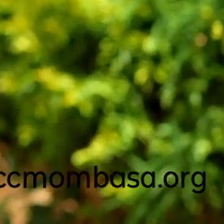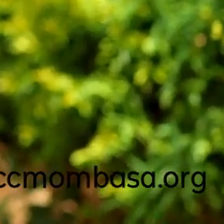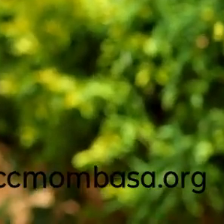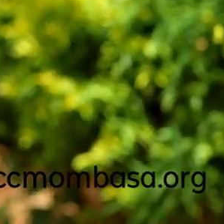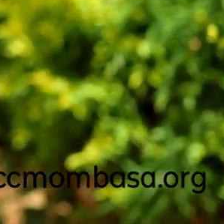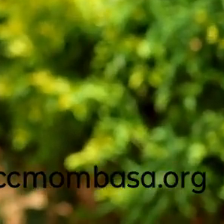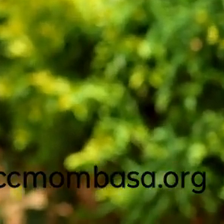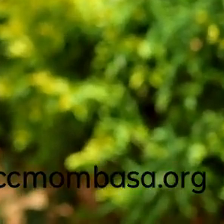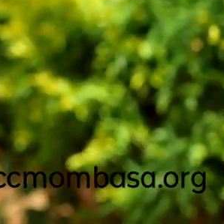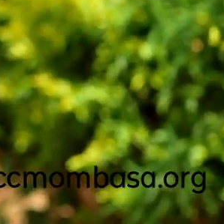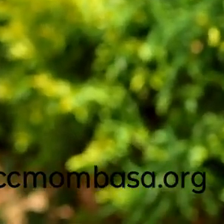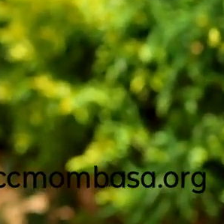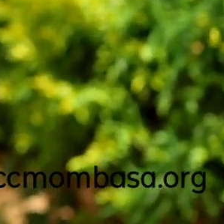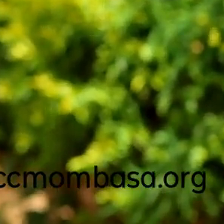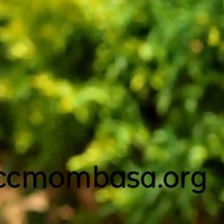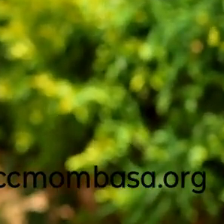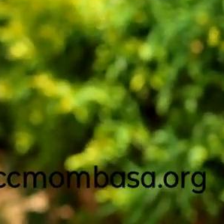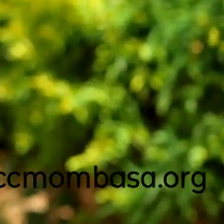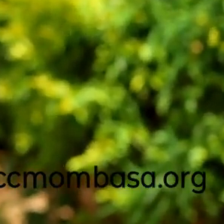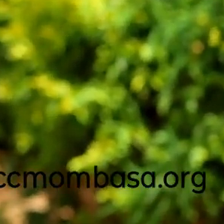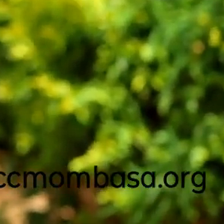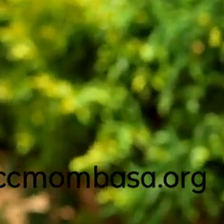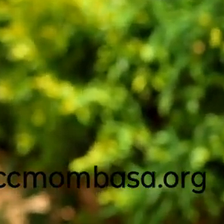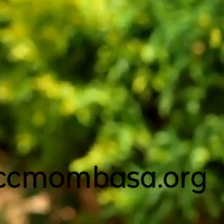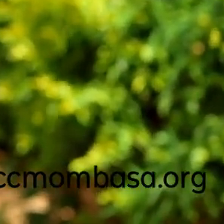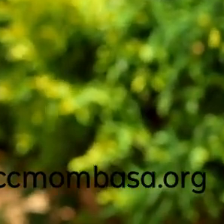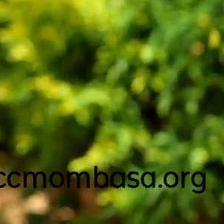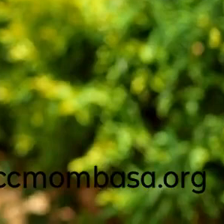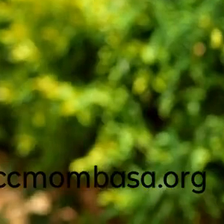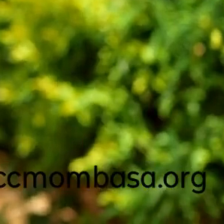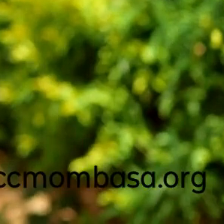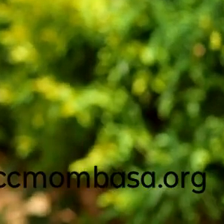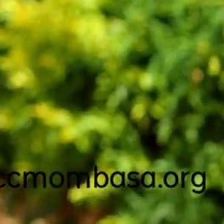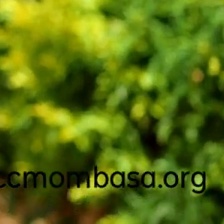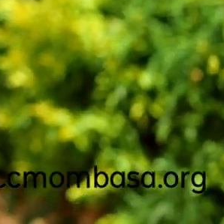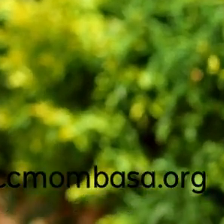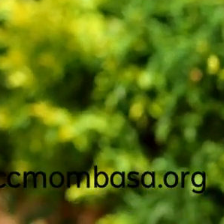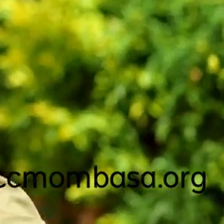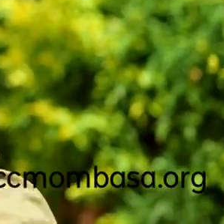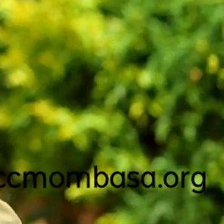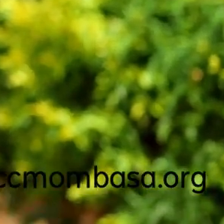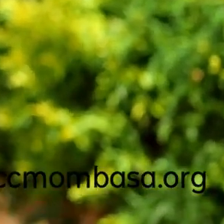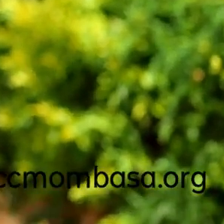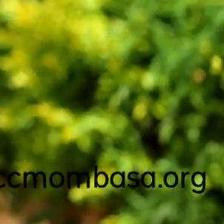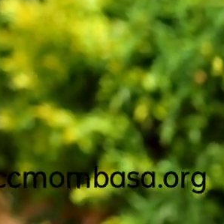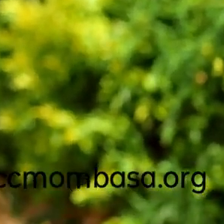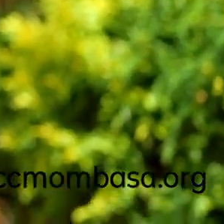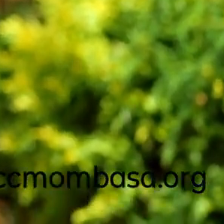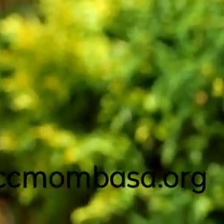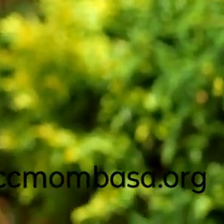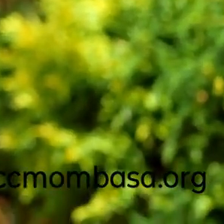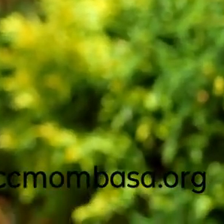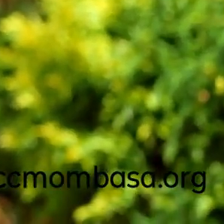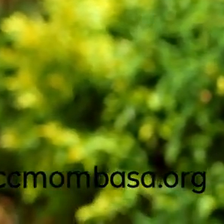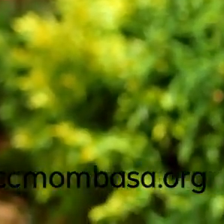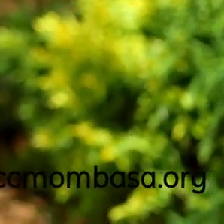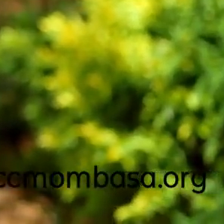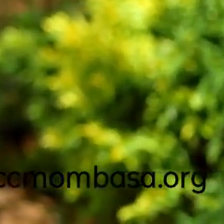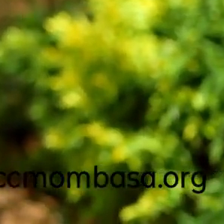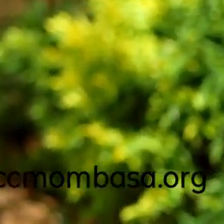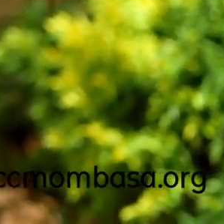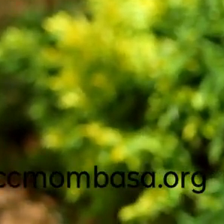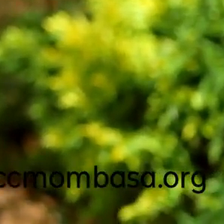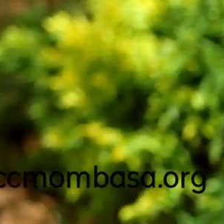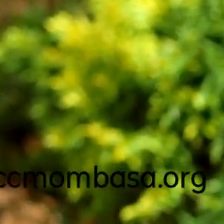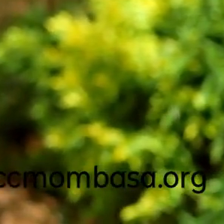you. He doesn't just say, like the disciples we saw, they told Jesus, tell them to go away and eat. Everyone is